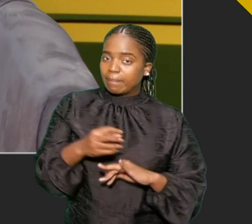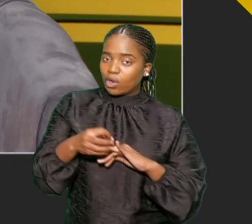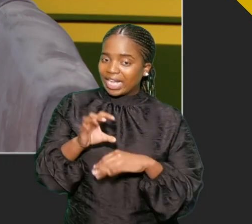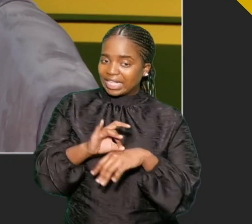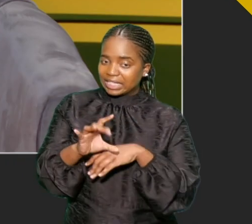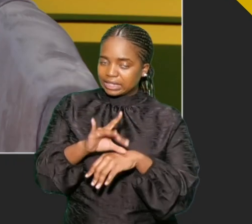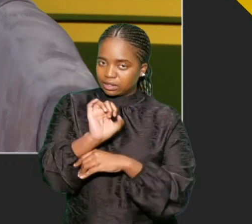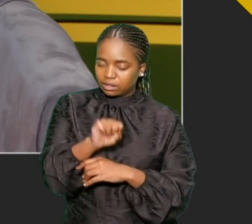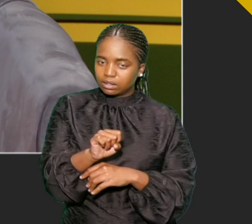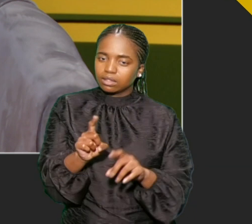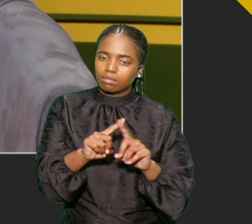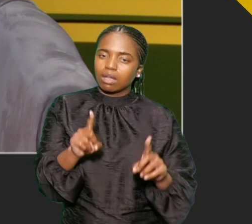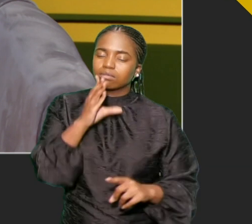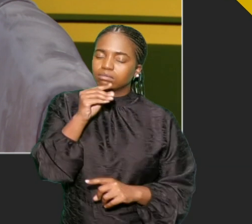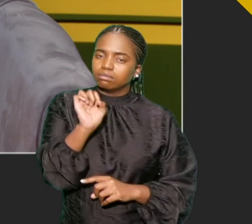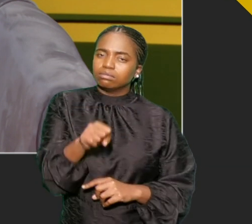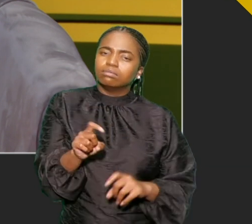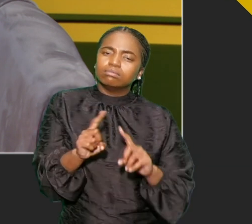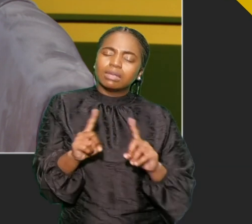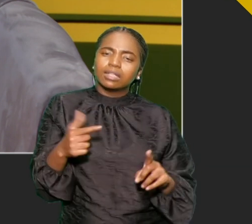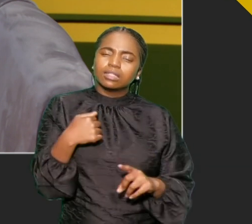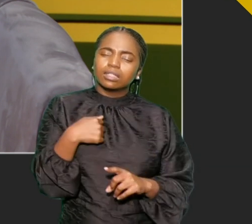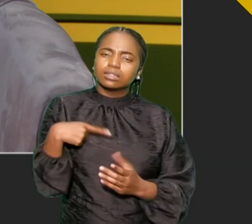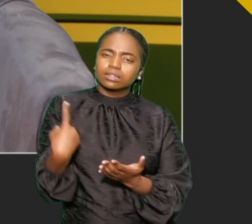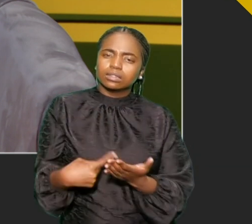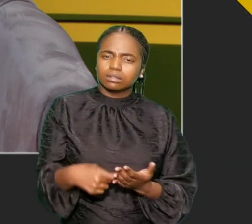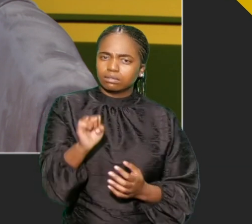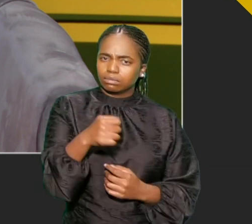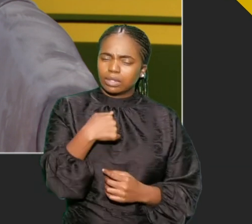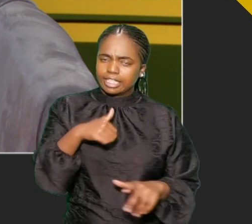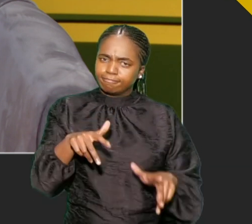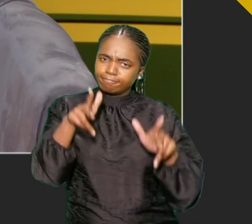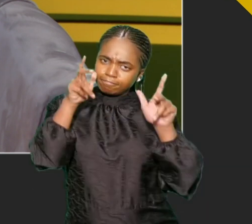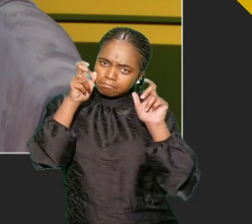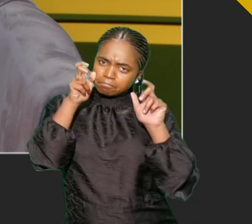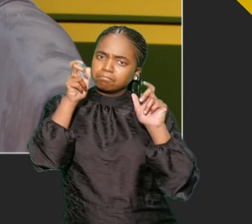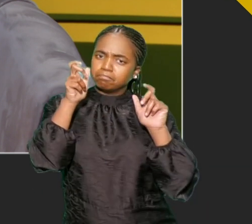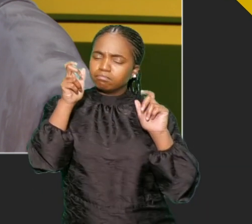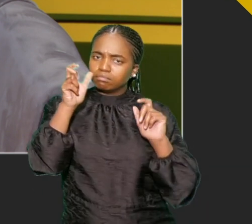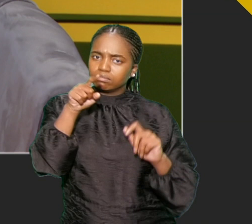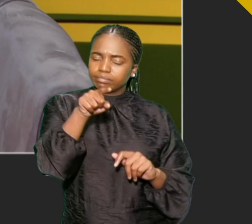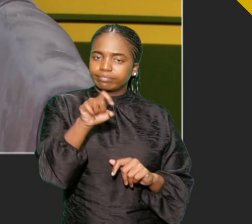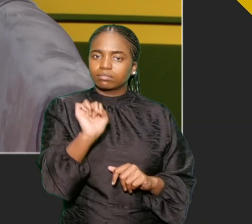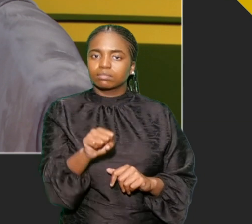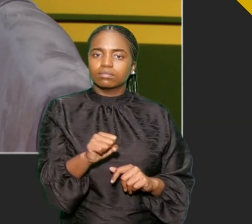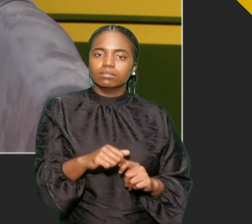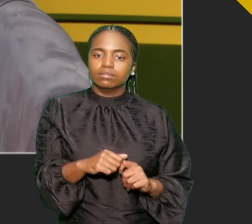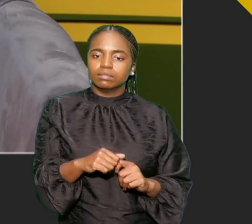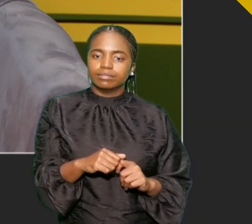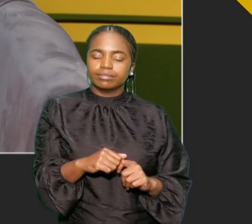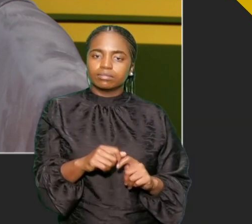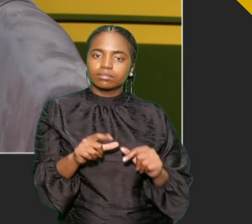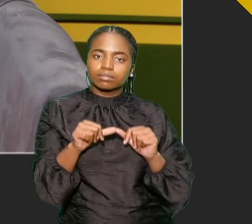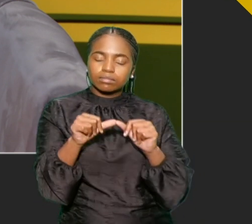counseling, because it's something about like ubulele kayona, let's talk about... It sounds to us as if you guys were